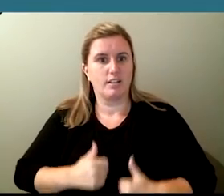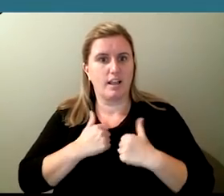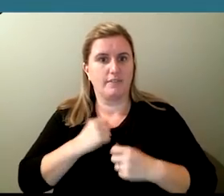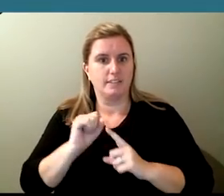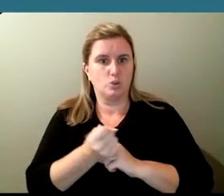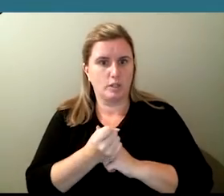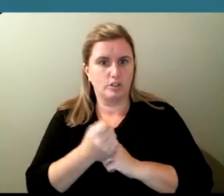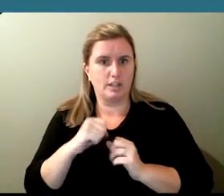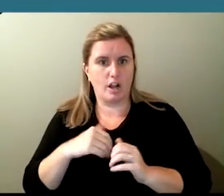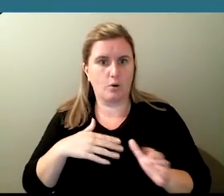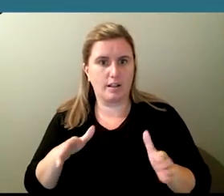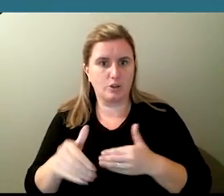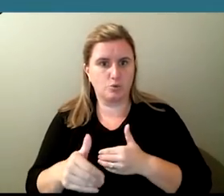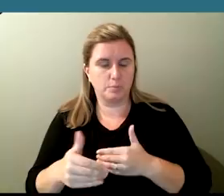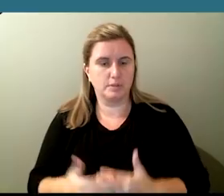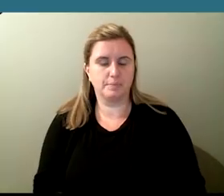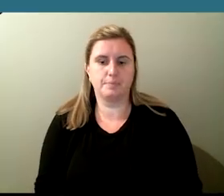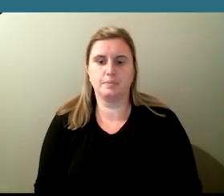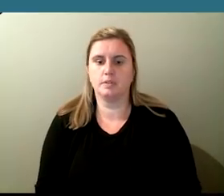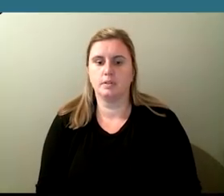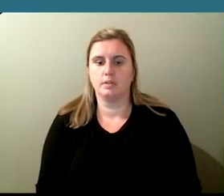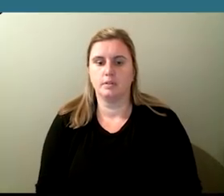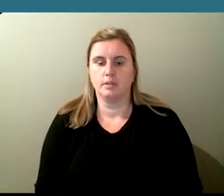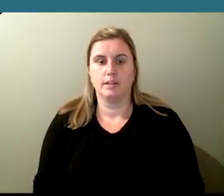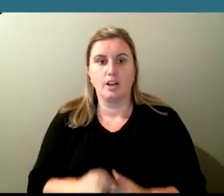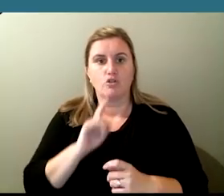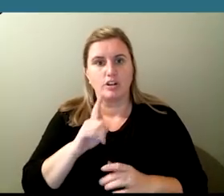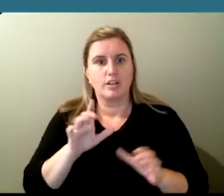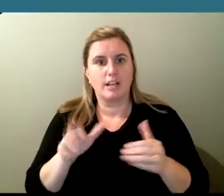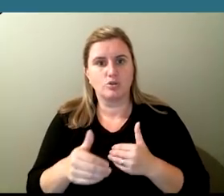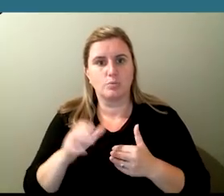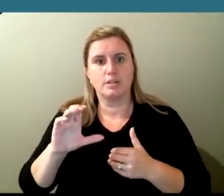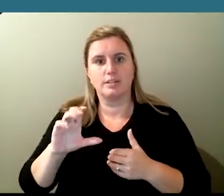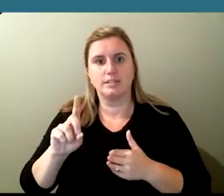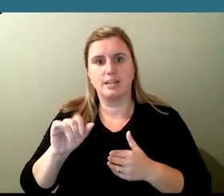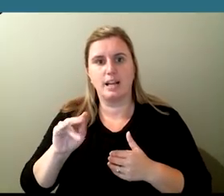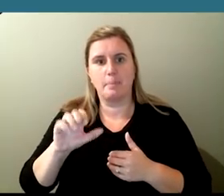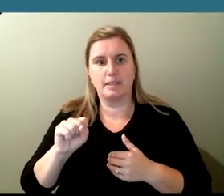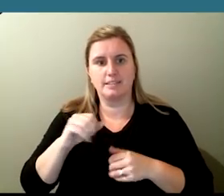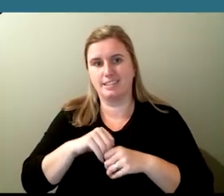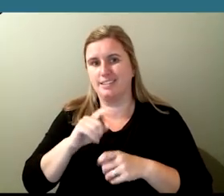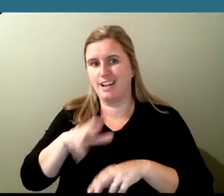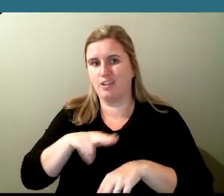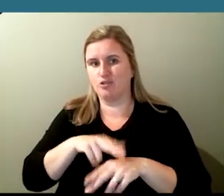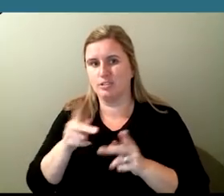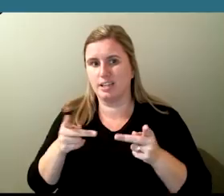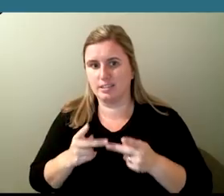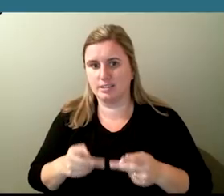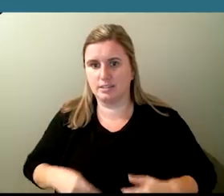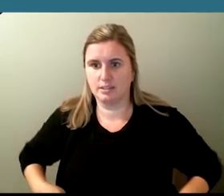situations in our classrooms or like real classroom dynamics or contingencies in natural settings.